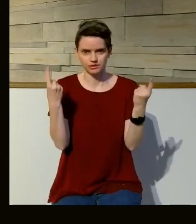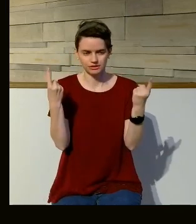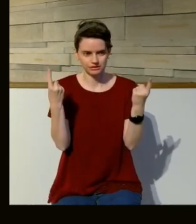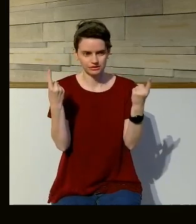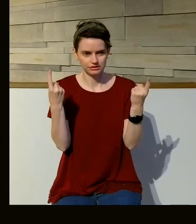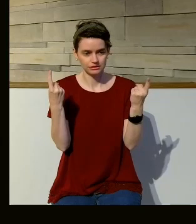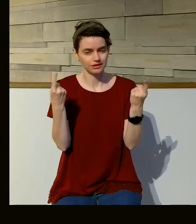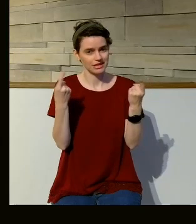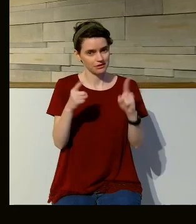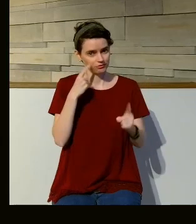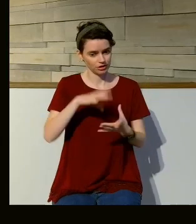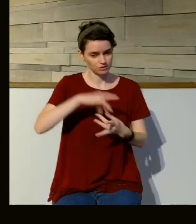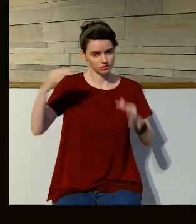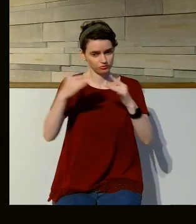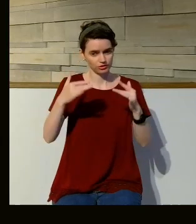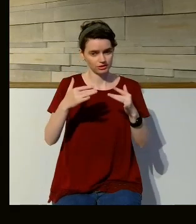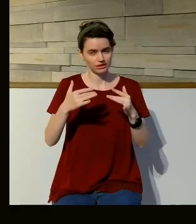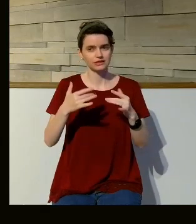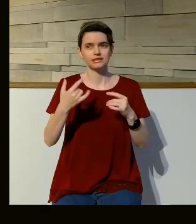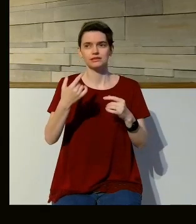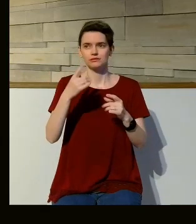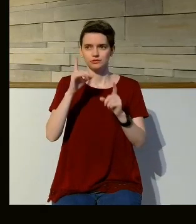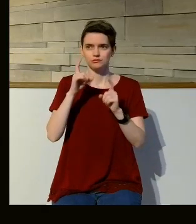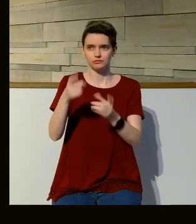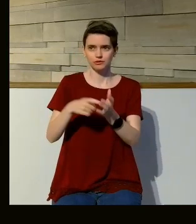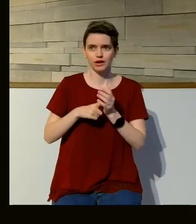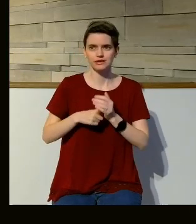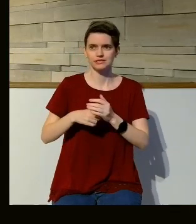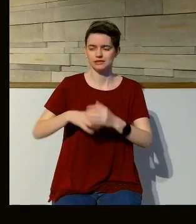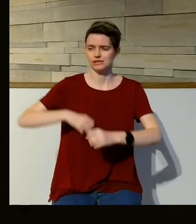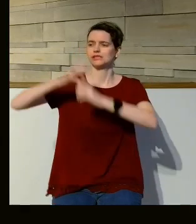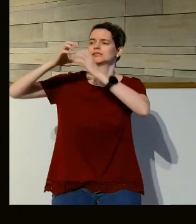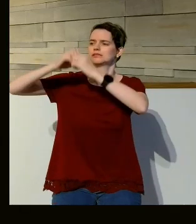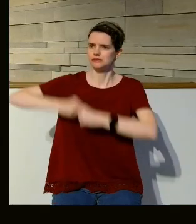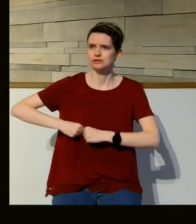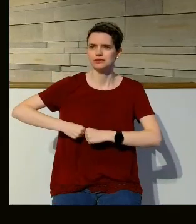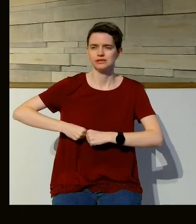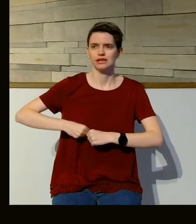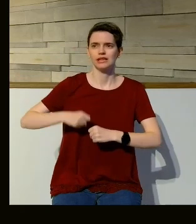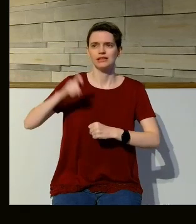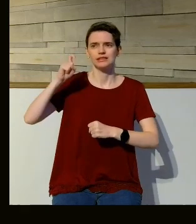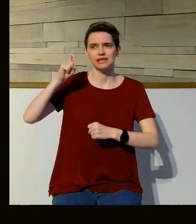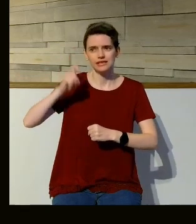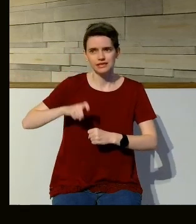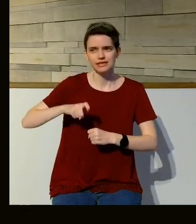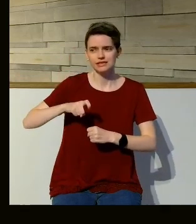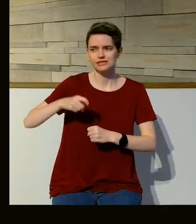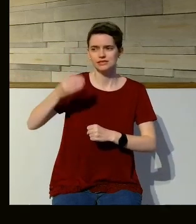And so when it comes to spiritual warfare, we are commanded to tear these down. Why? Because a person cannot come to knowledge or deeper knowledge of God with such